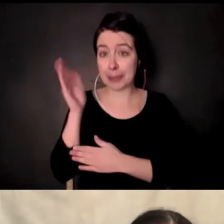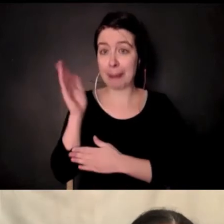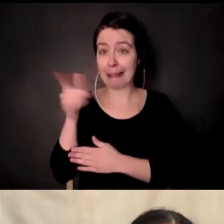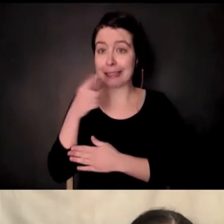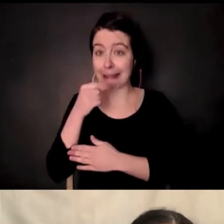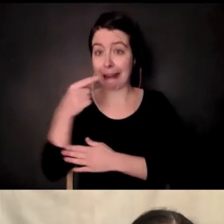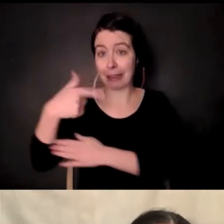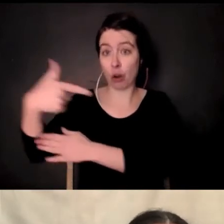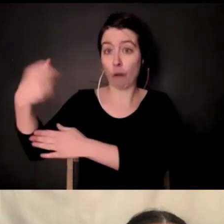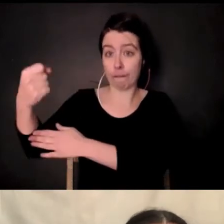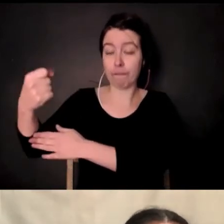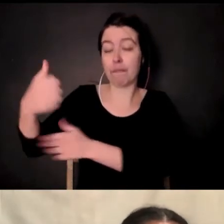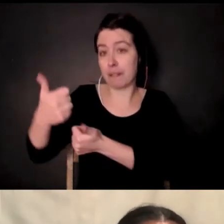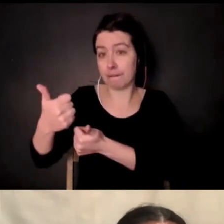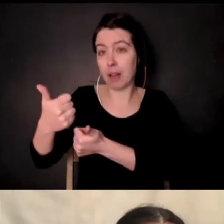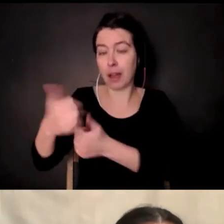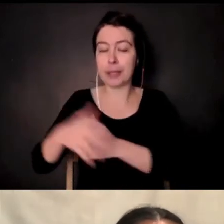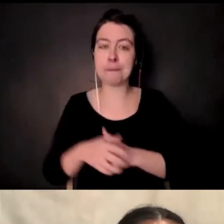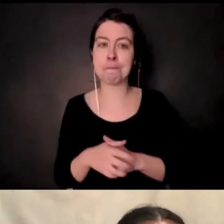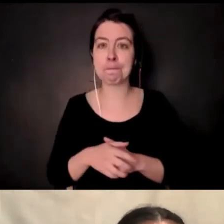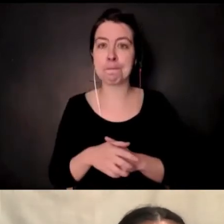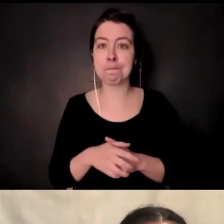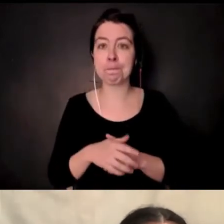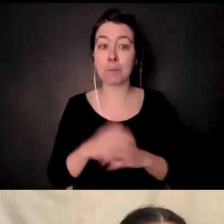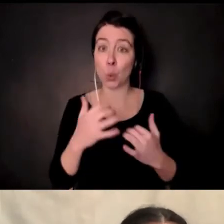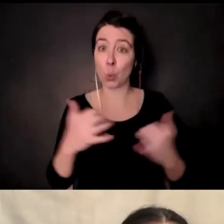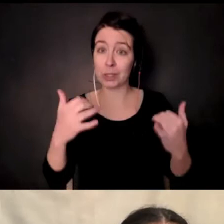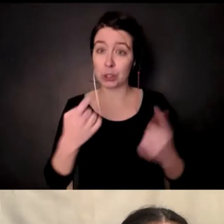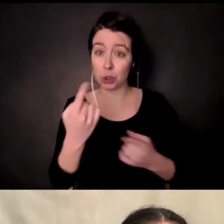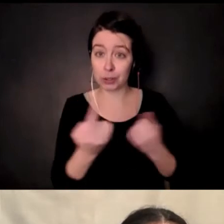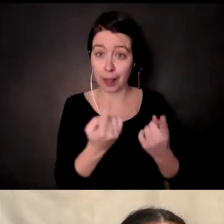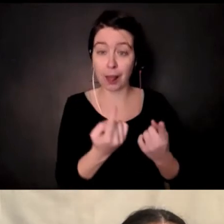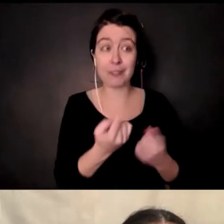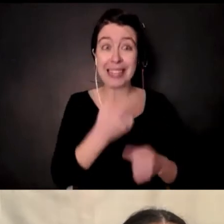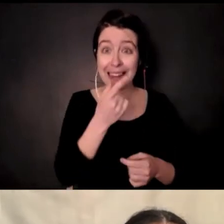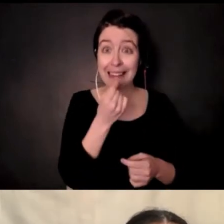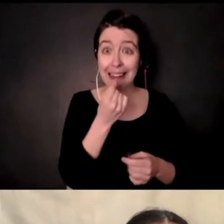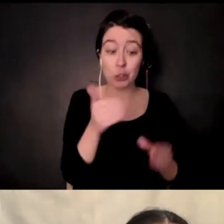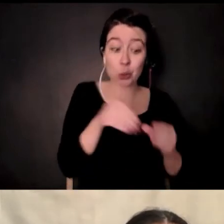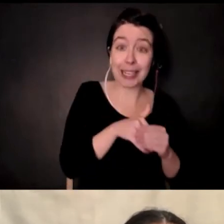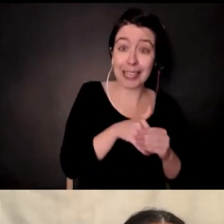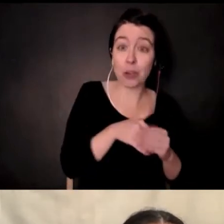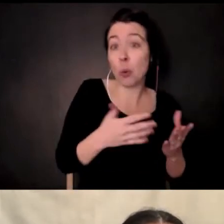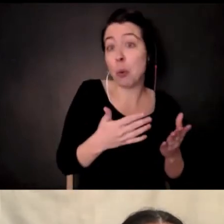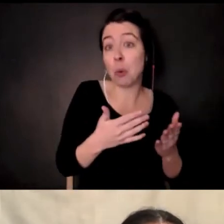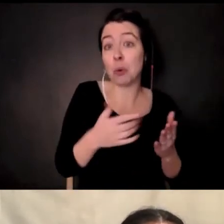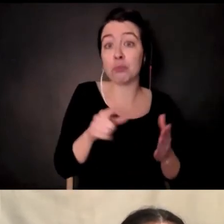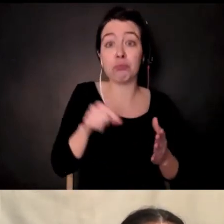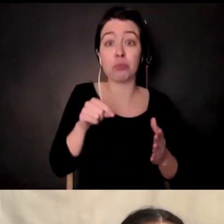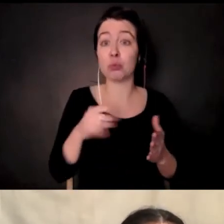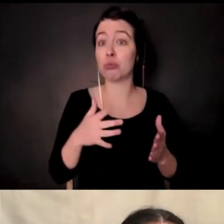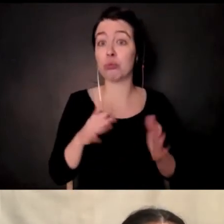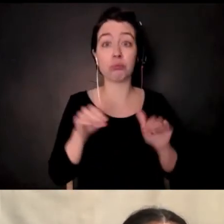But if you also don't want to take part, that's totally fine as well. And you can tune back in a couple of minutes.